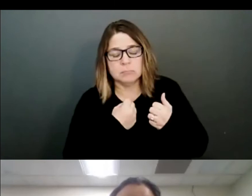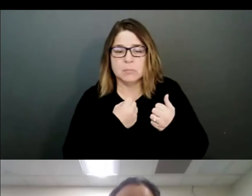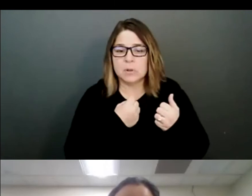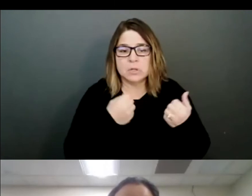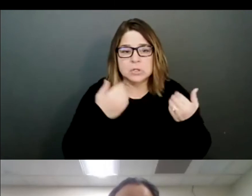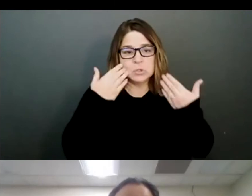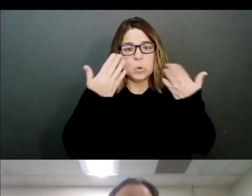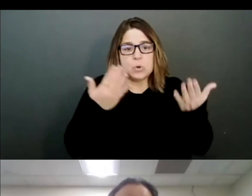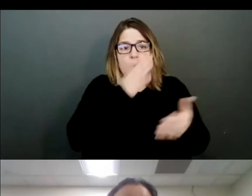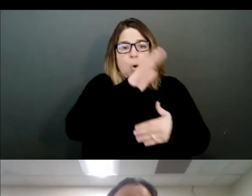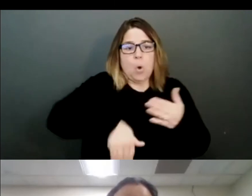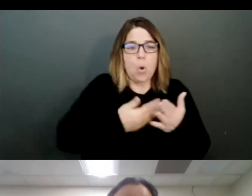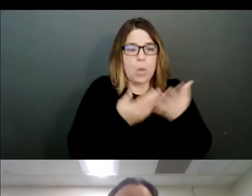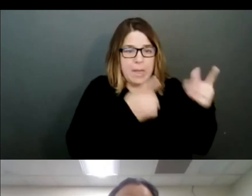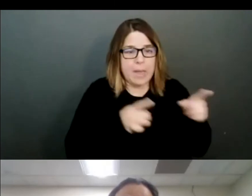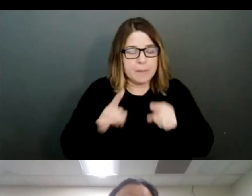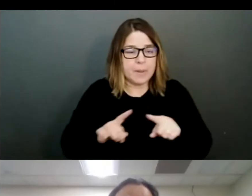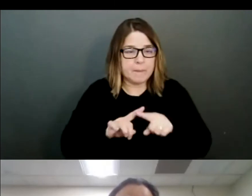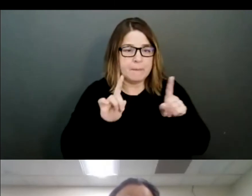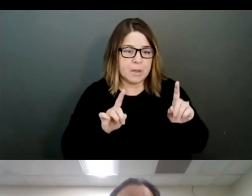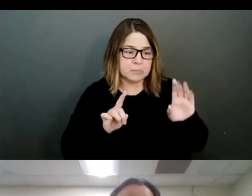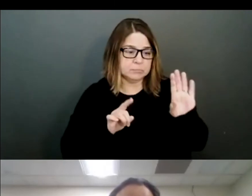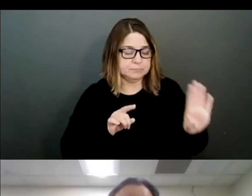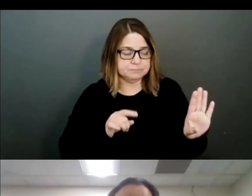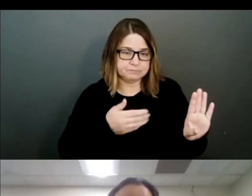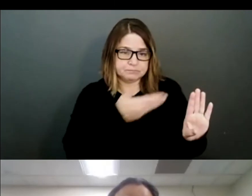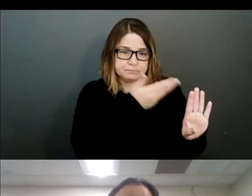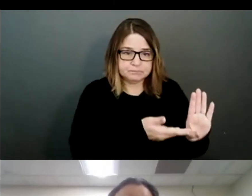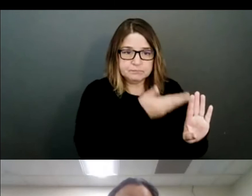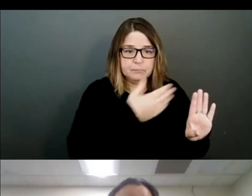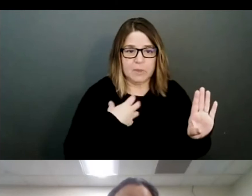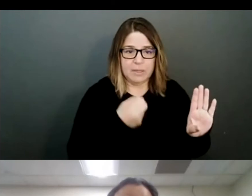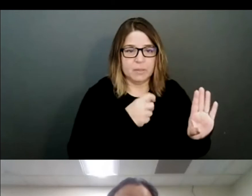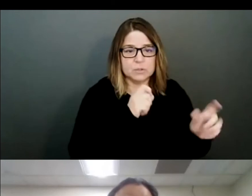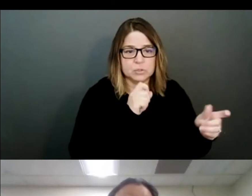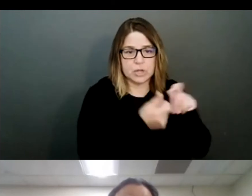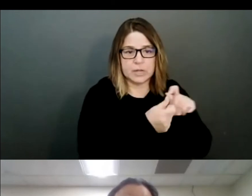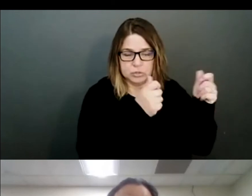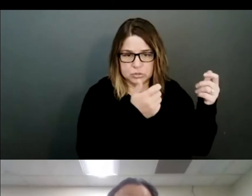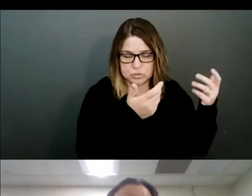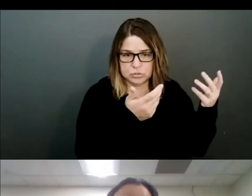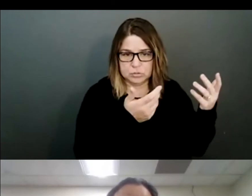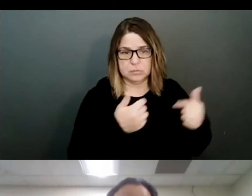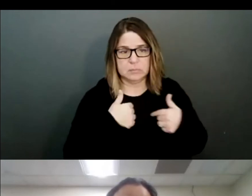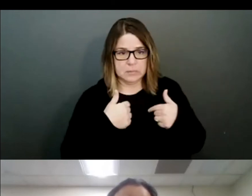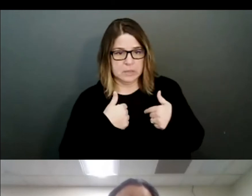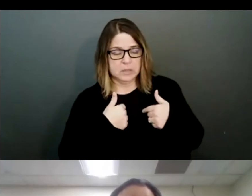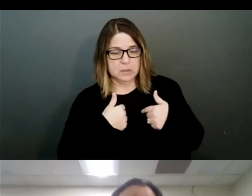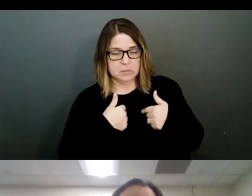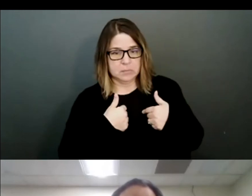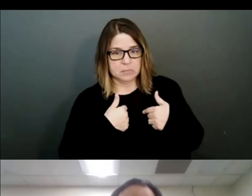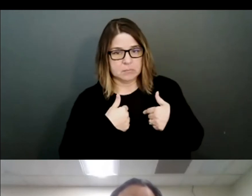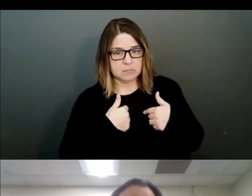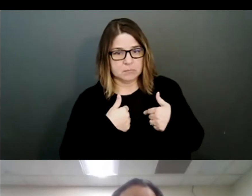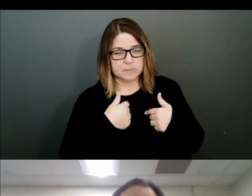happened, that really has changed her and her health. And that I also need to recognize that as